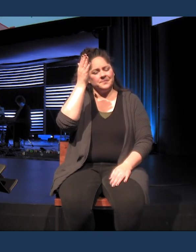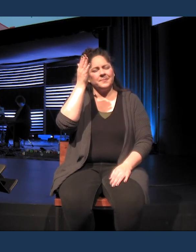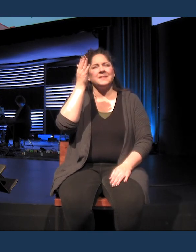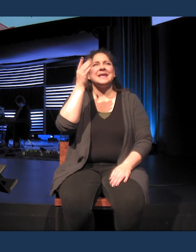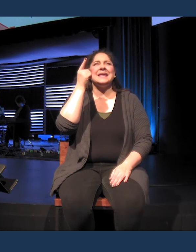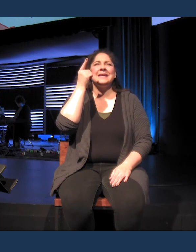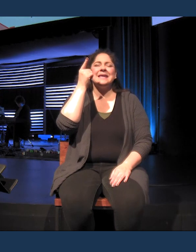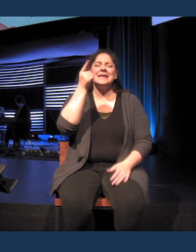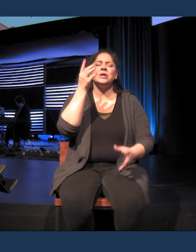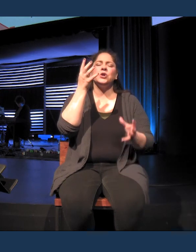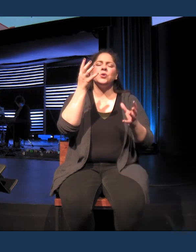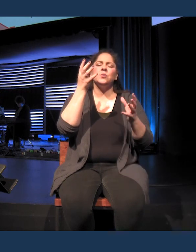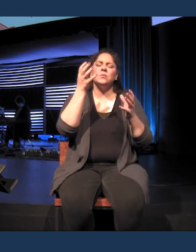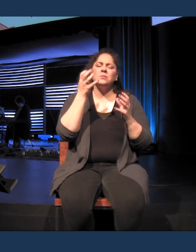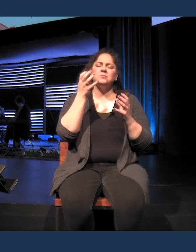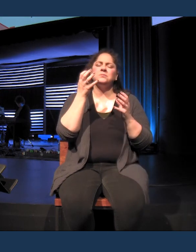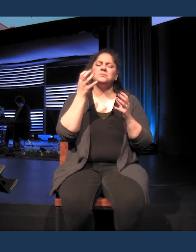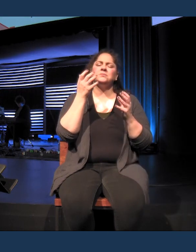He's inviting you